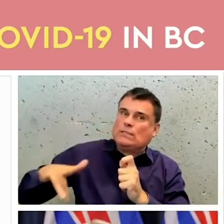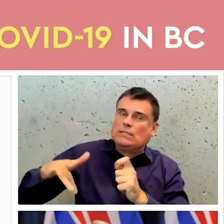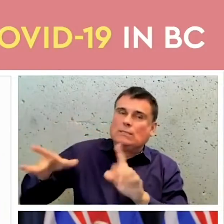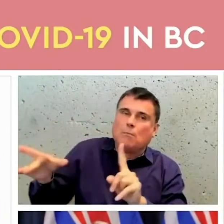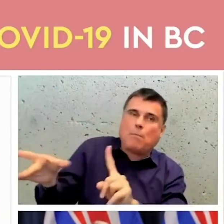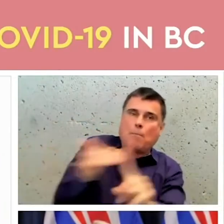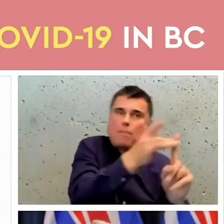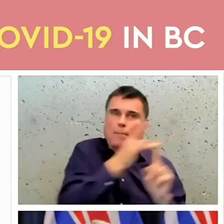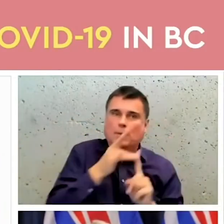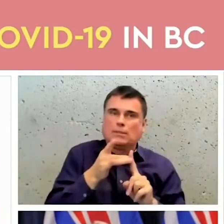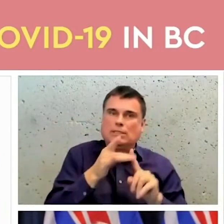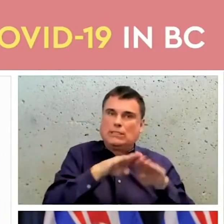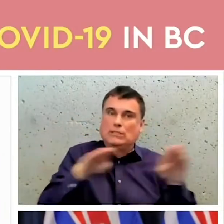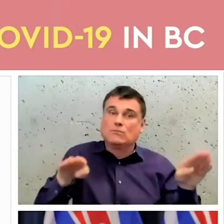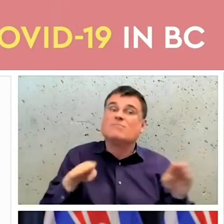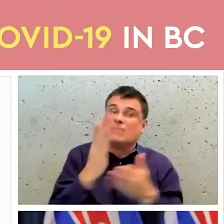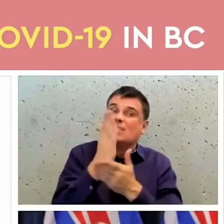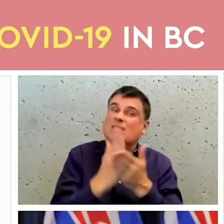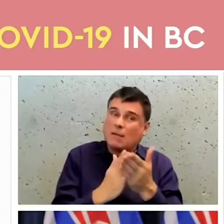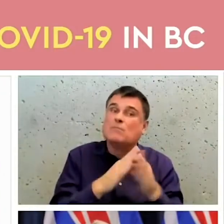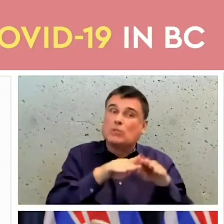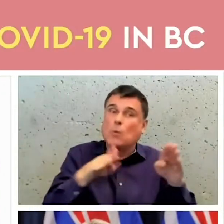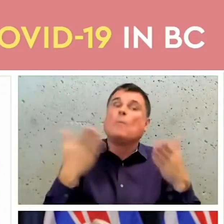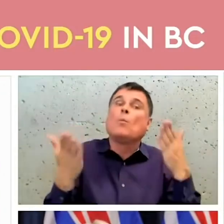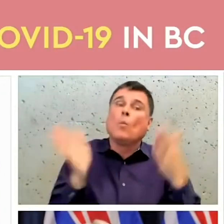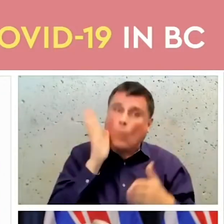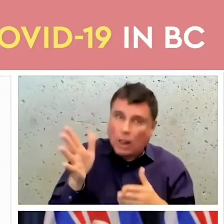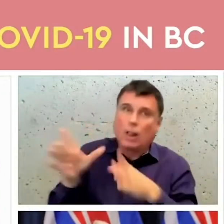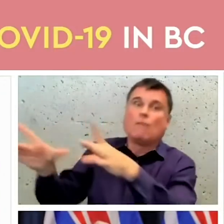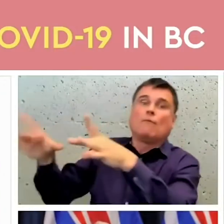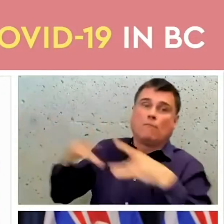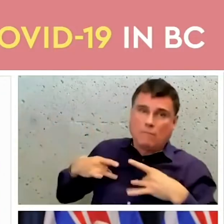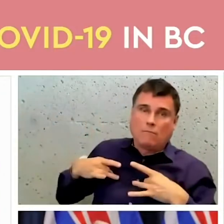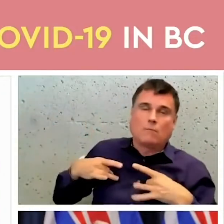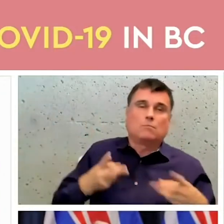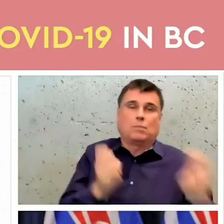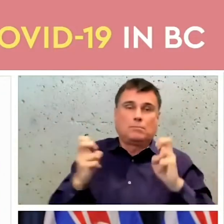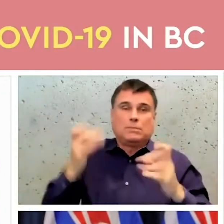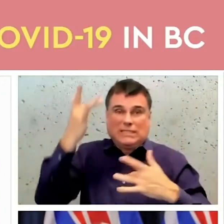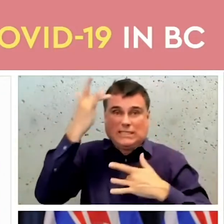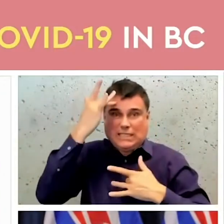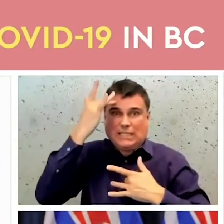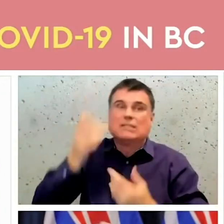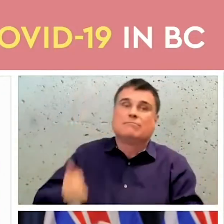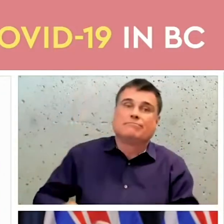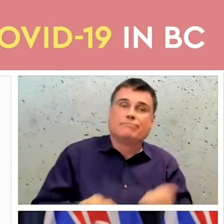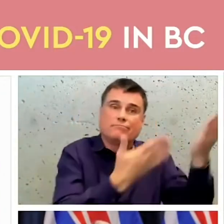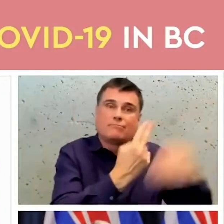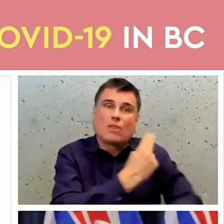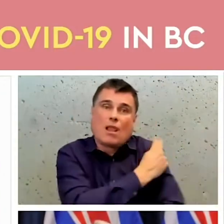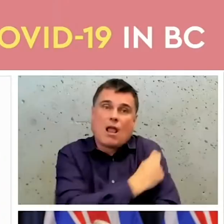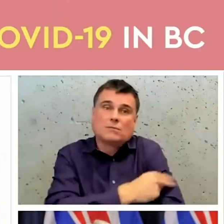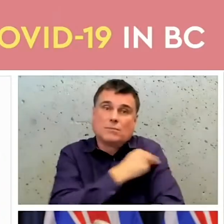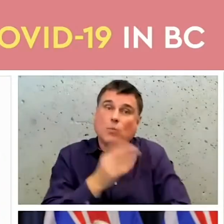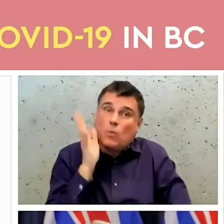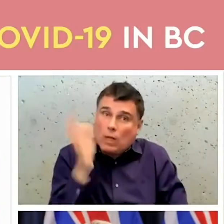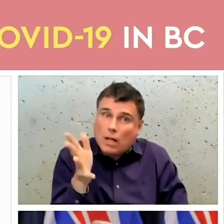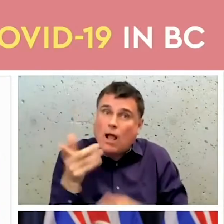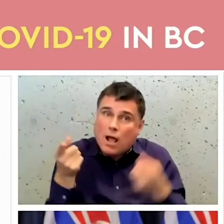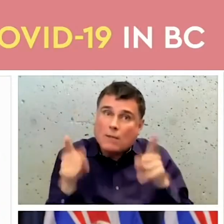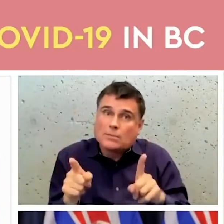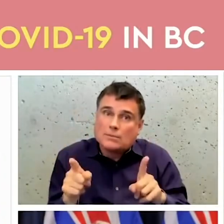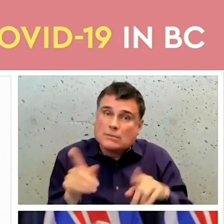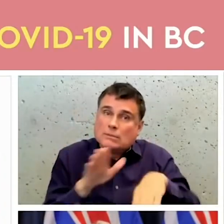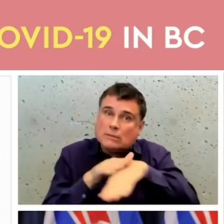that there's also been long COVID in some children, as well as 19 children have been admitted to hospital